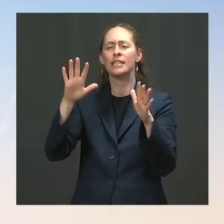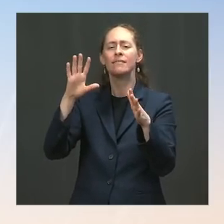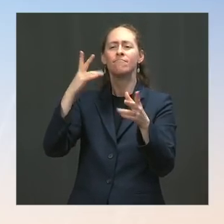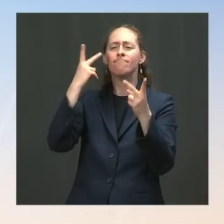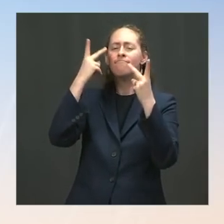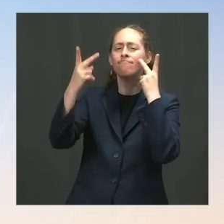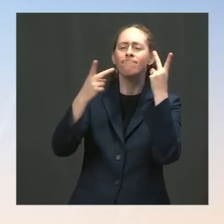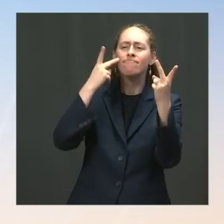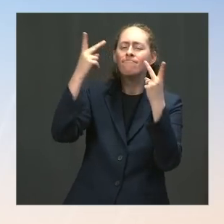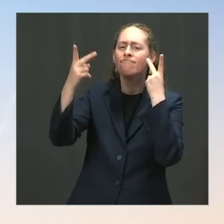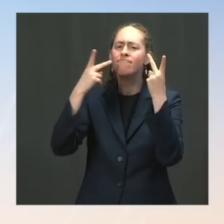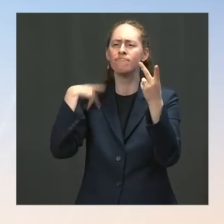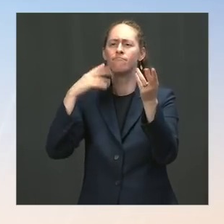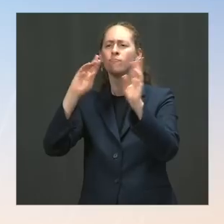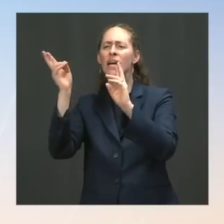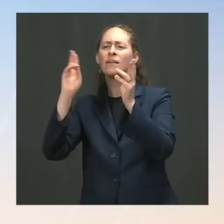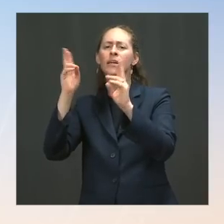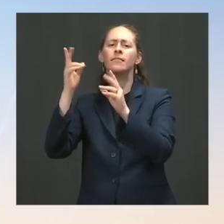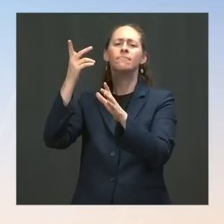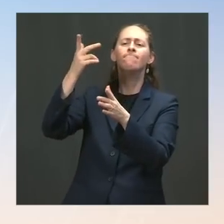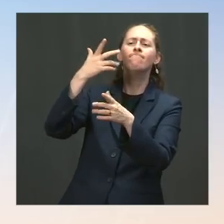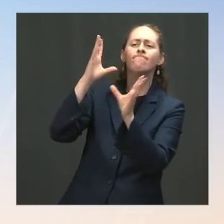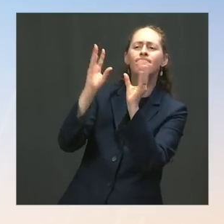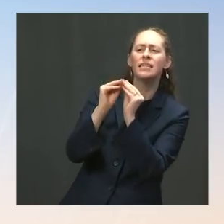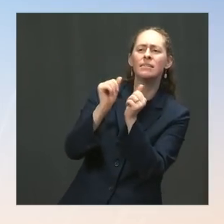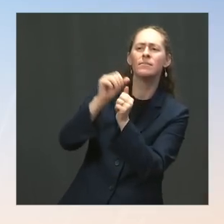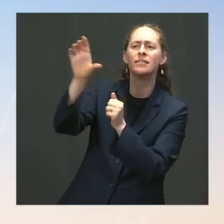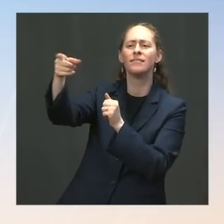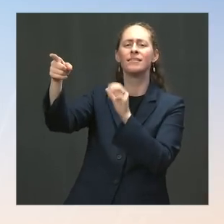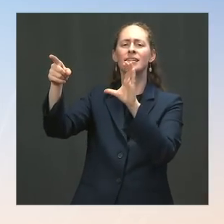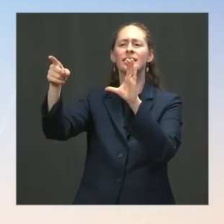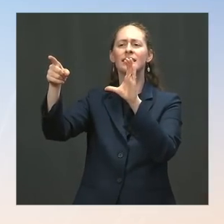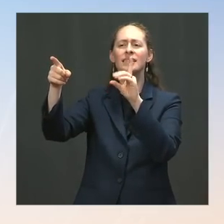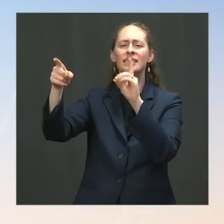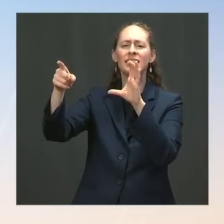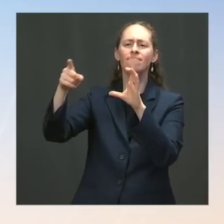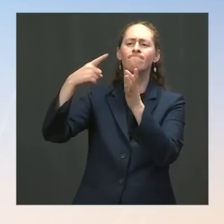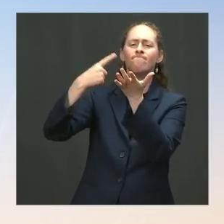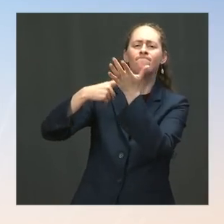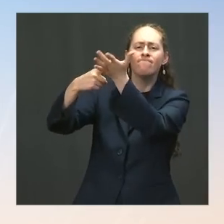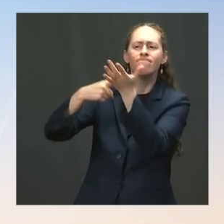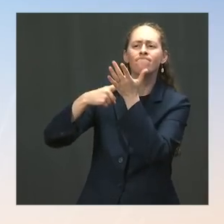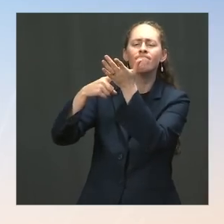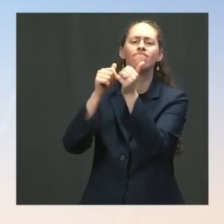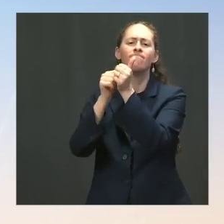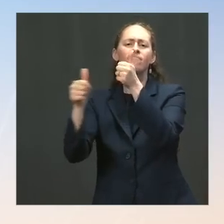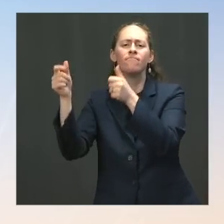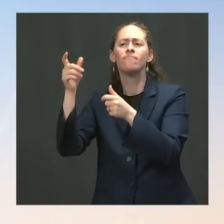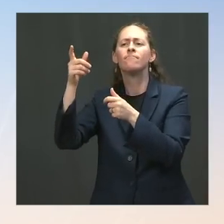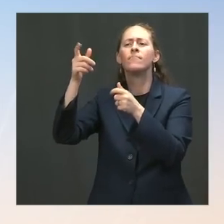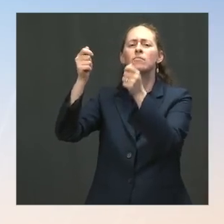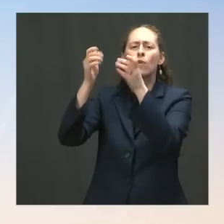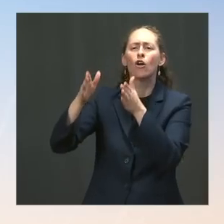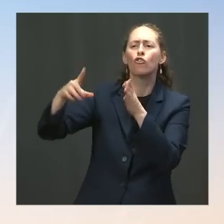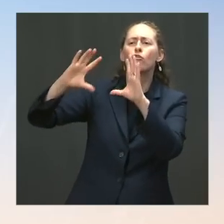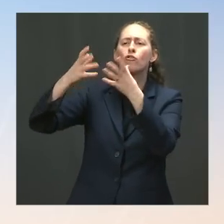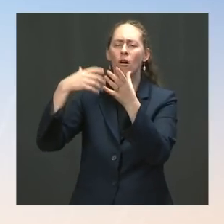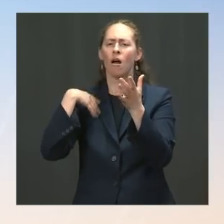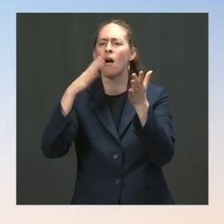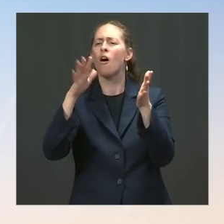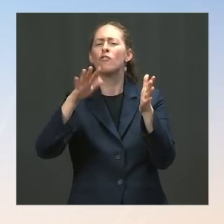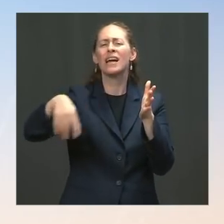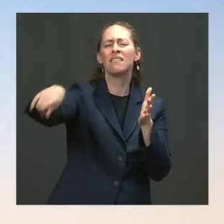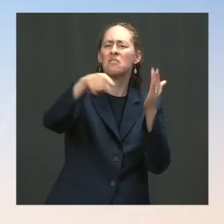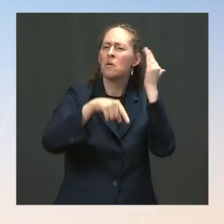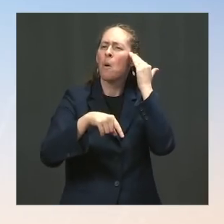CDC and local health directors, because there are many local factors that contribute to whether or not a school should be open. We're going to continue to monitor